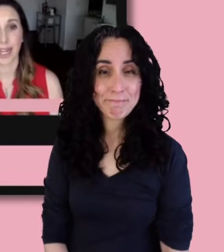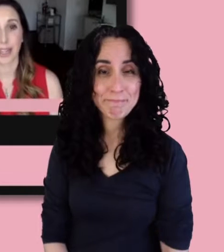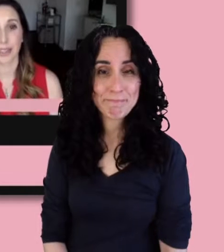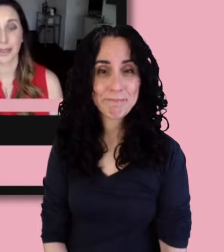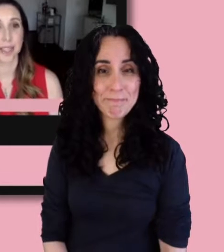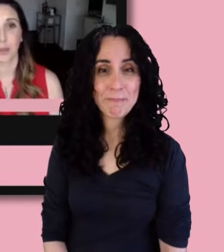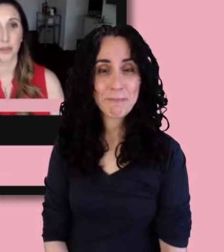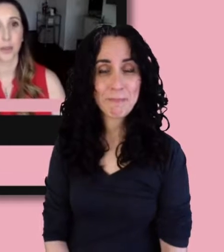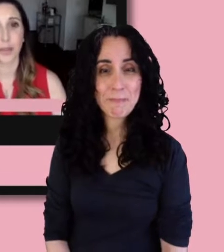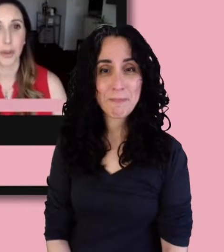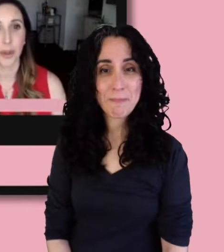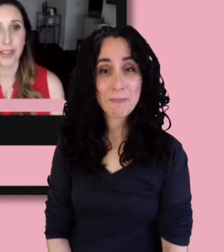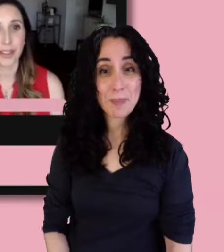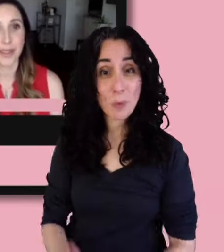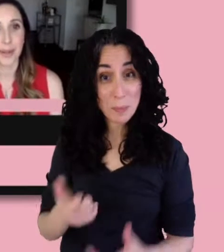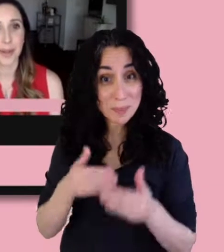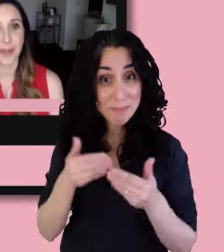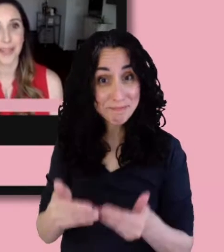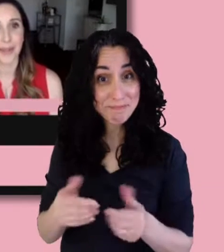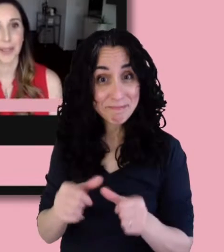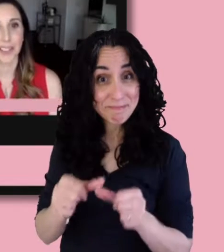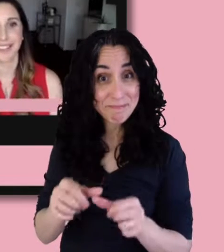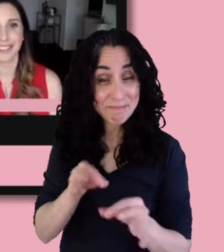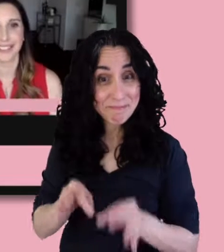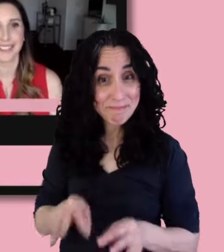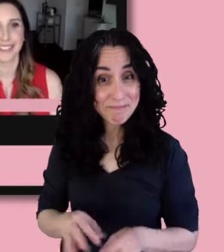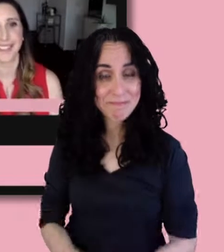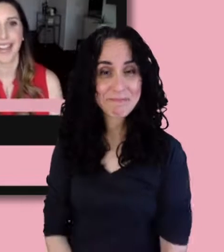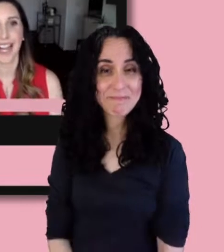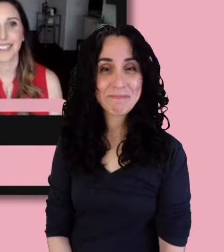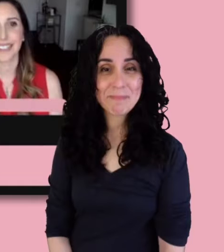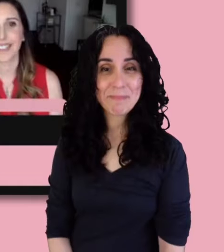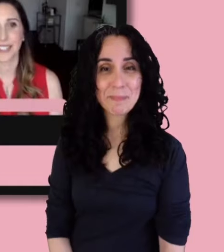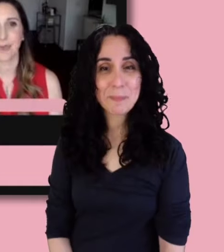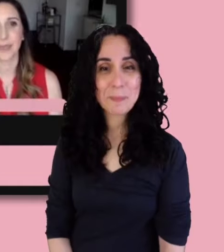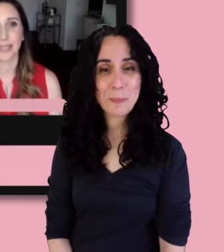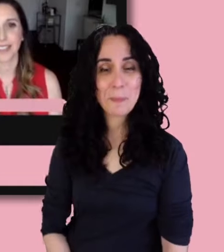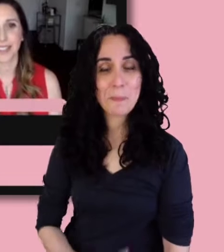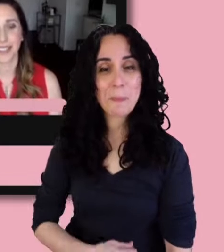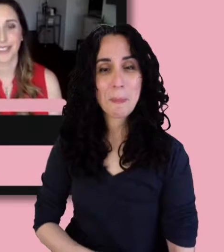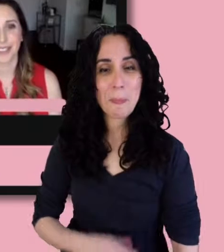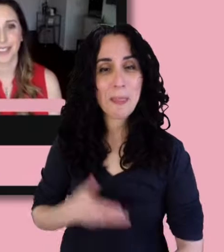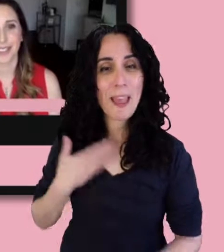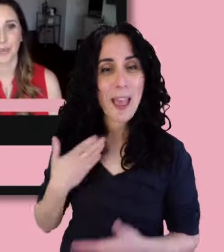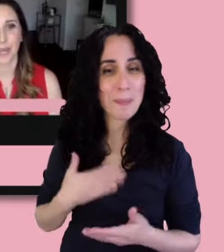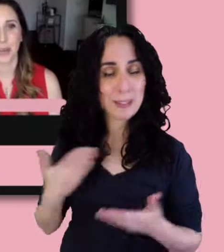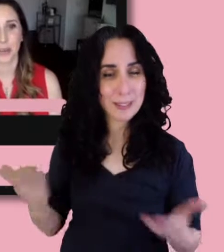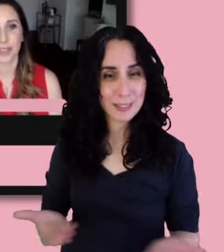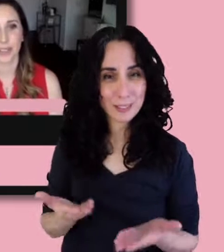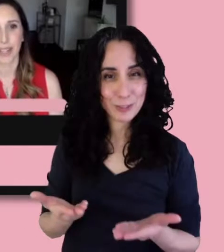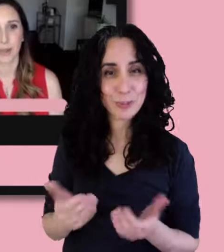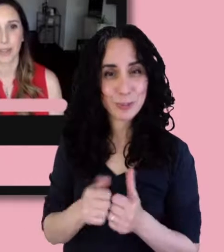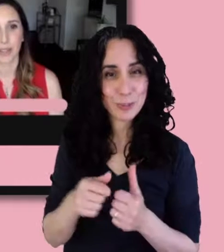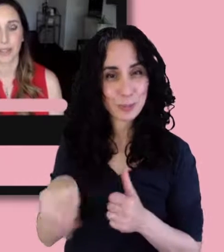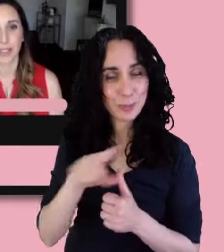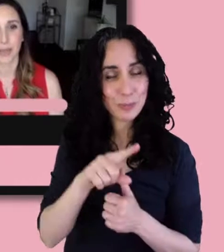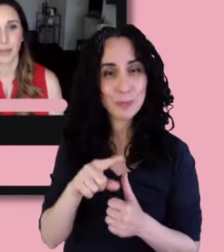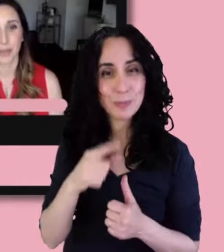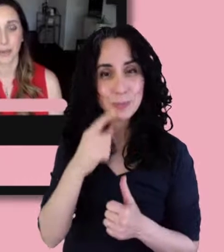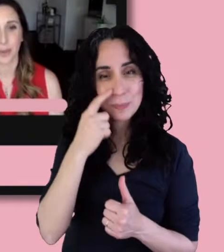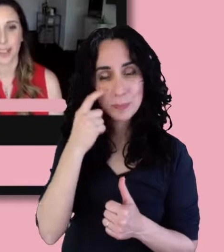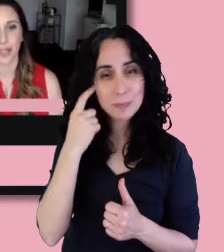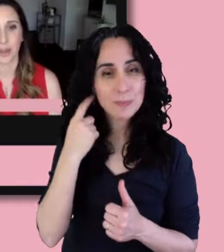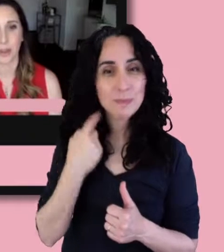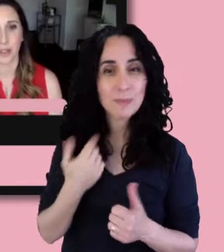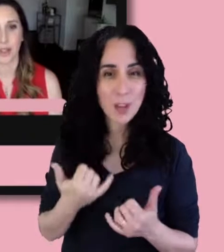So I don't know if you want me to go on about that or. Yeah, sure. I'm excited to be here. I work a lot with